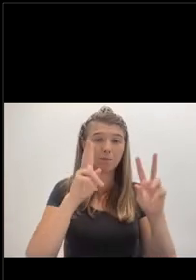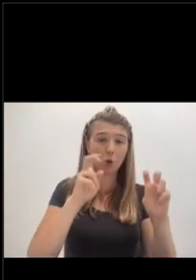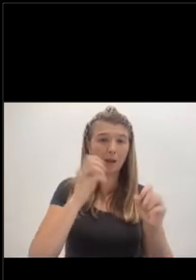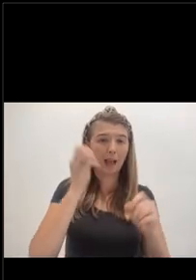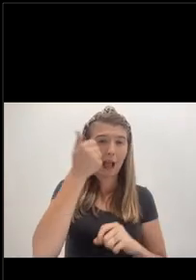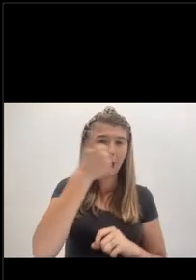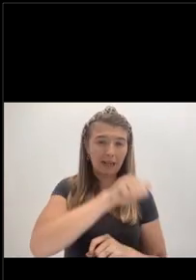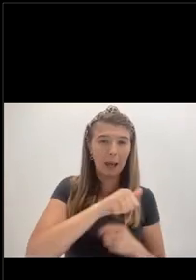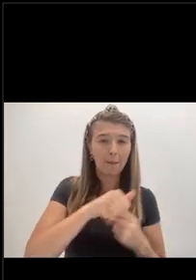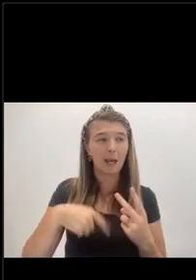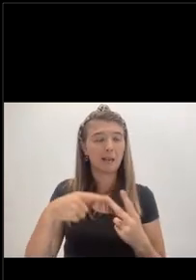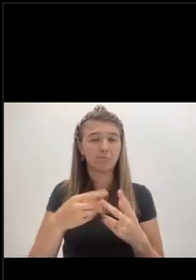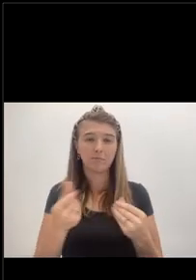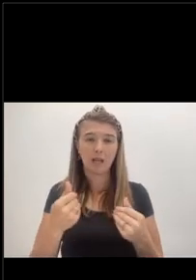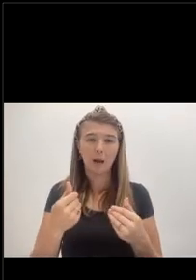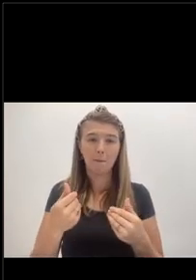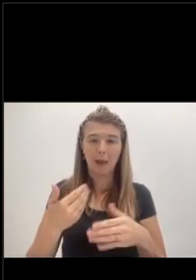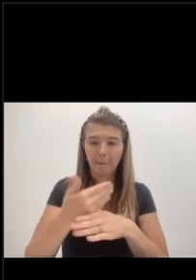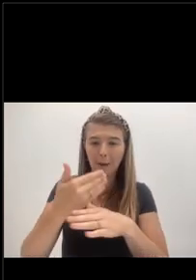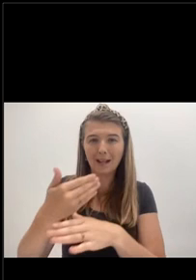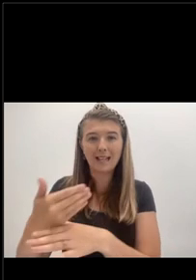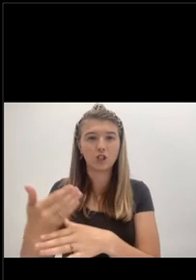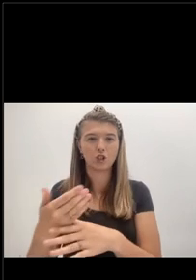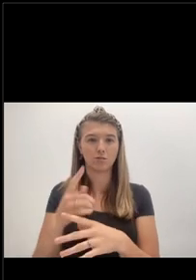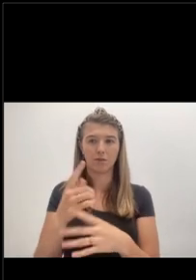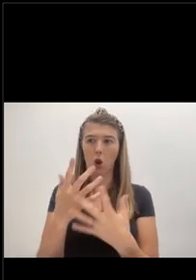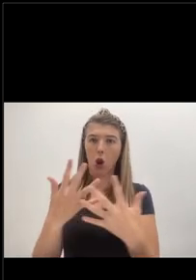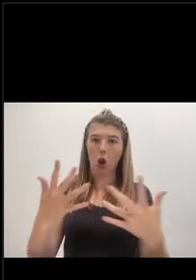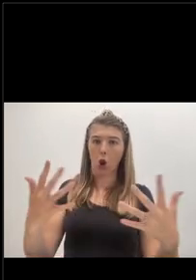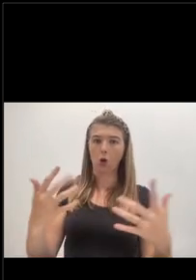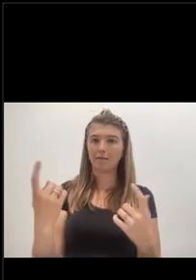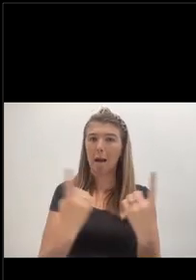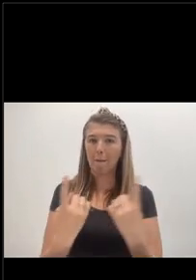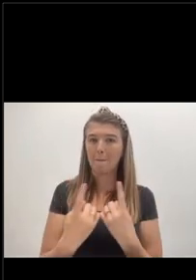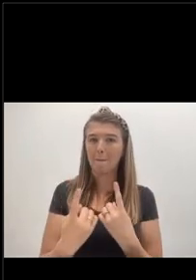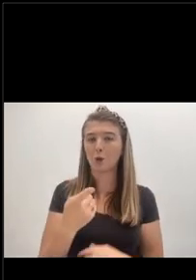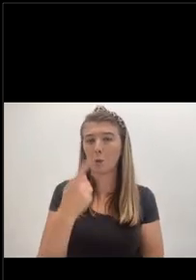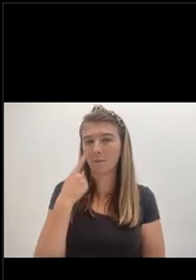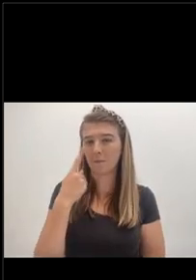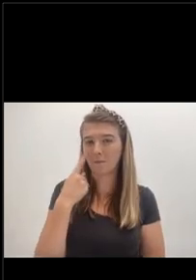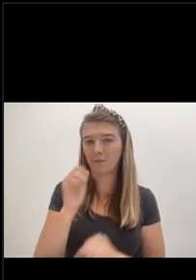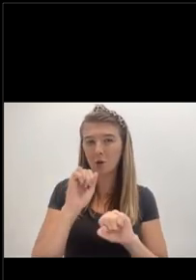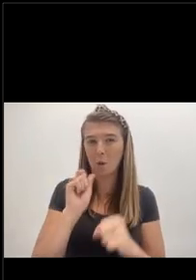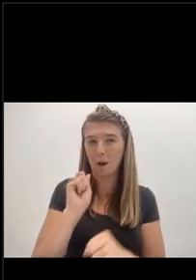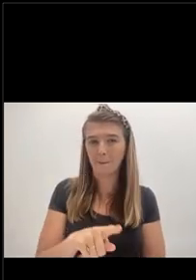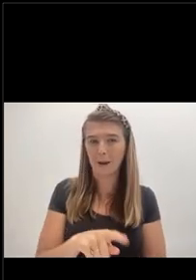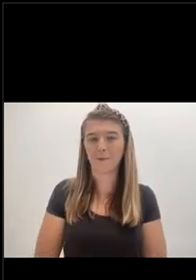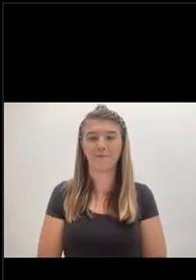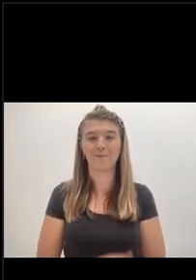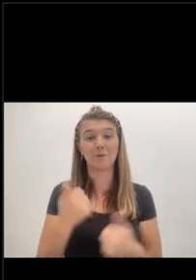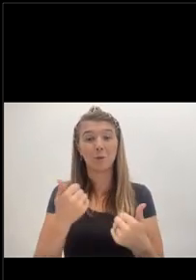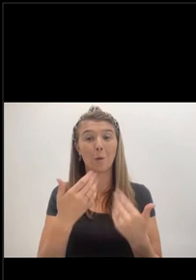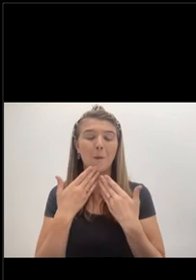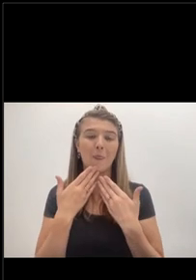areas, some looking into more instrumentation areas, but there's a lot of them coming up, so do keep an eye out in your inbox for that. But that's it. Thank